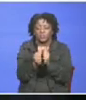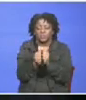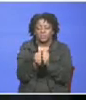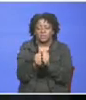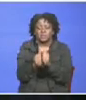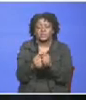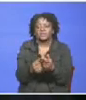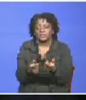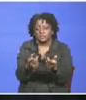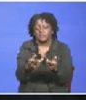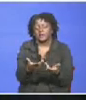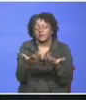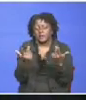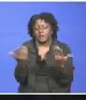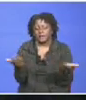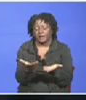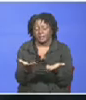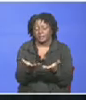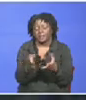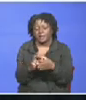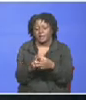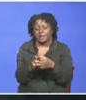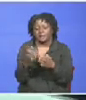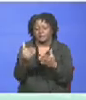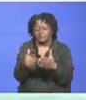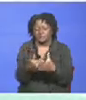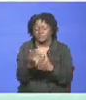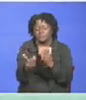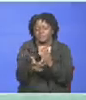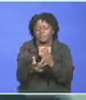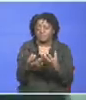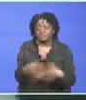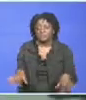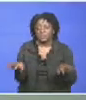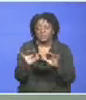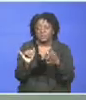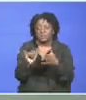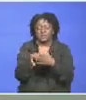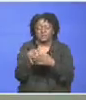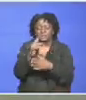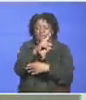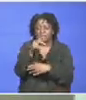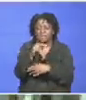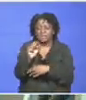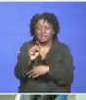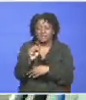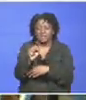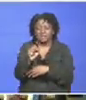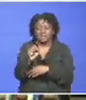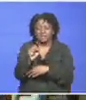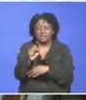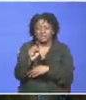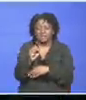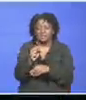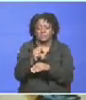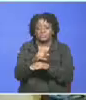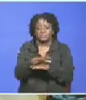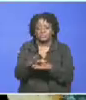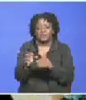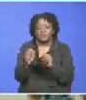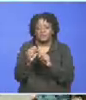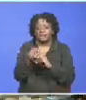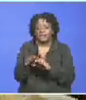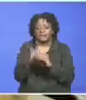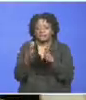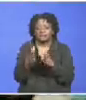of this new technology, it's imperative that ZNS broadcasters upgrade their knowledge and skill sets to fulfill the corporation's